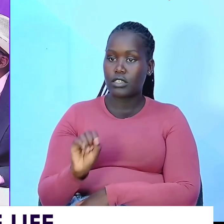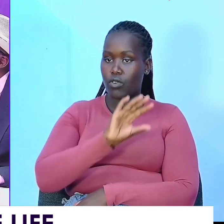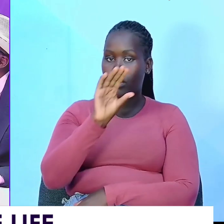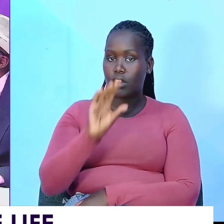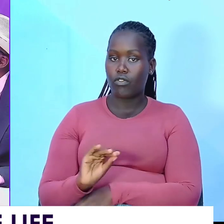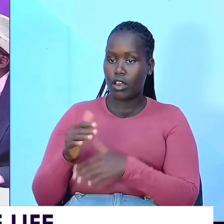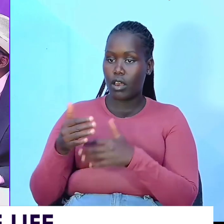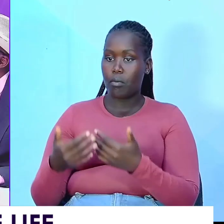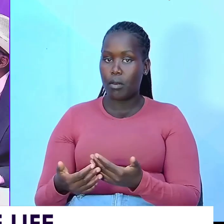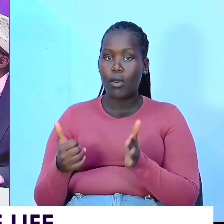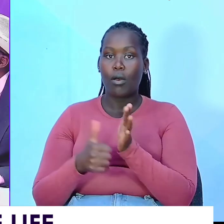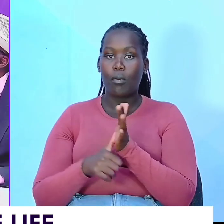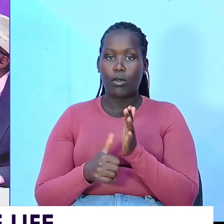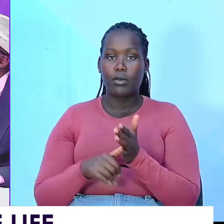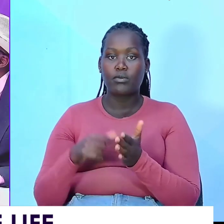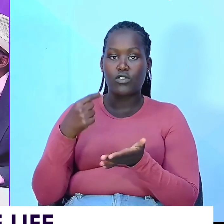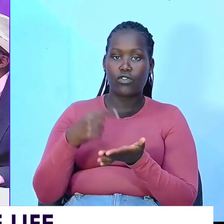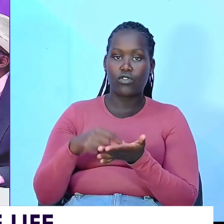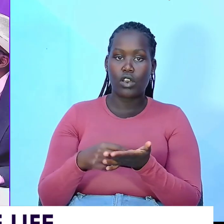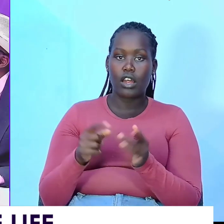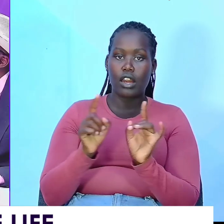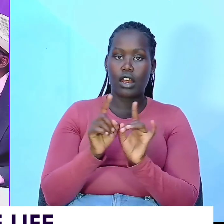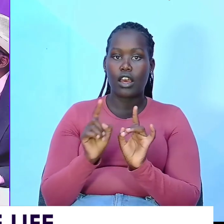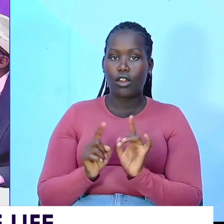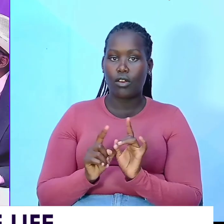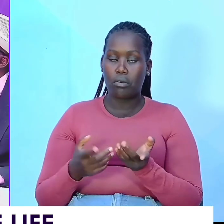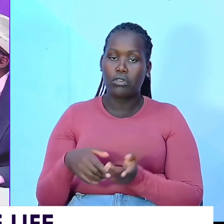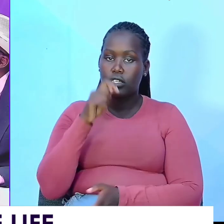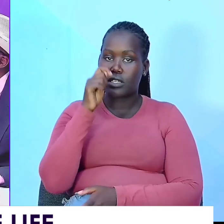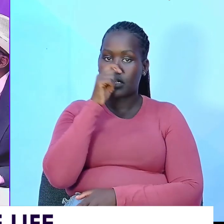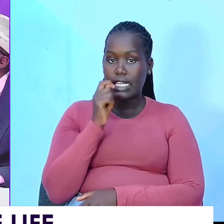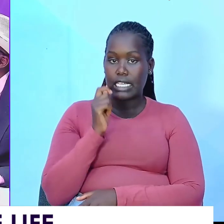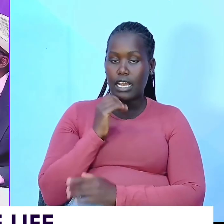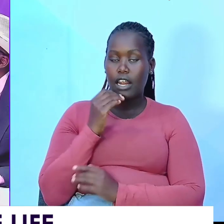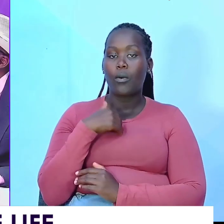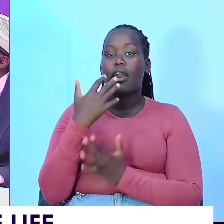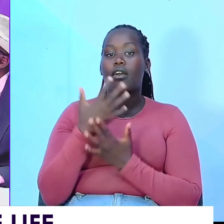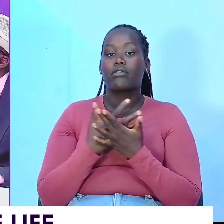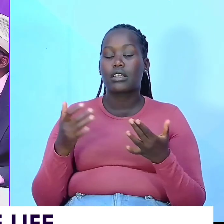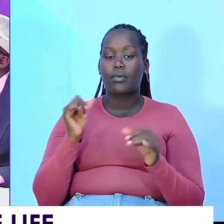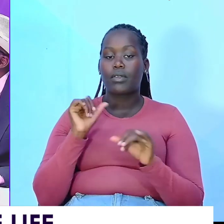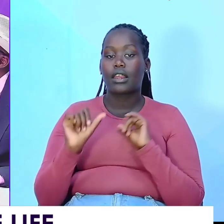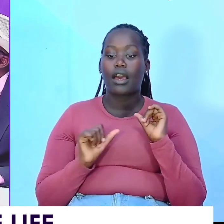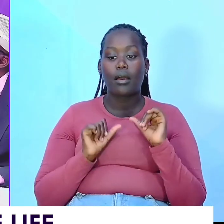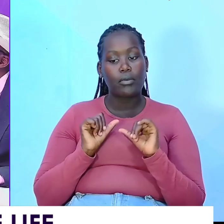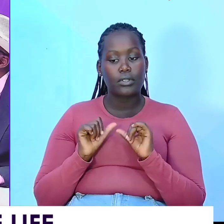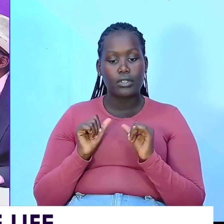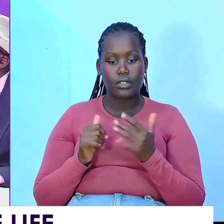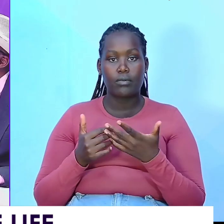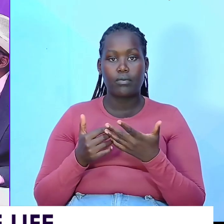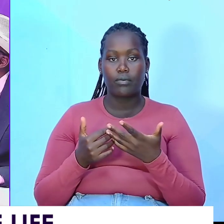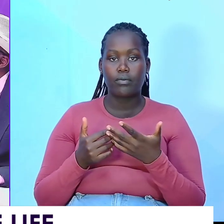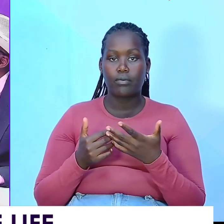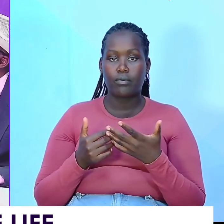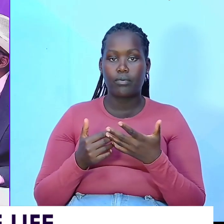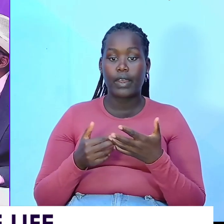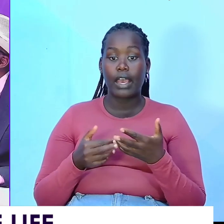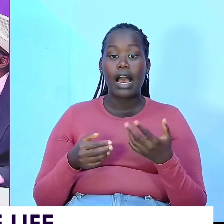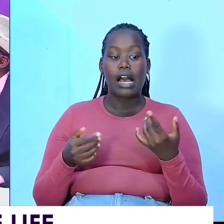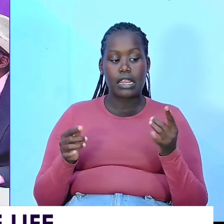and the problems of Dar es Salaam. Am I right? You are. There is something about a resemblance.